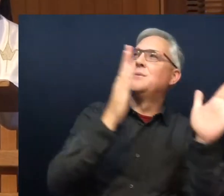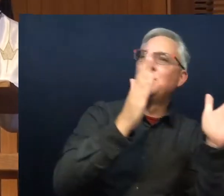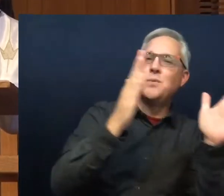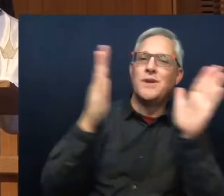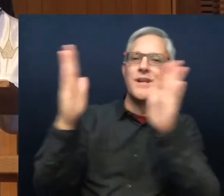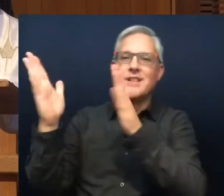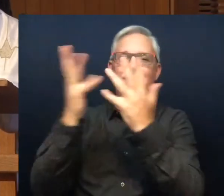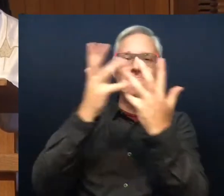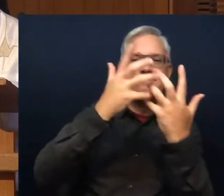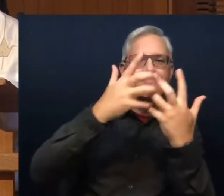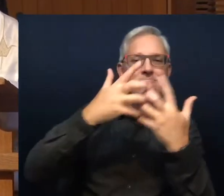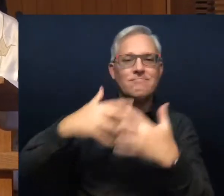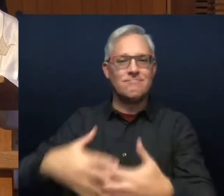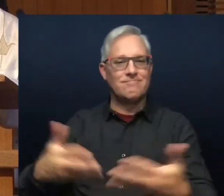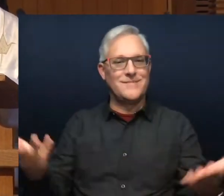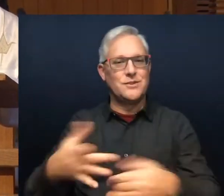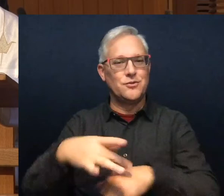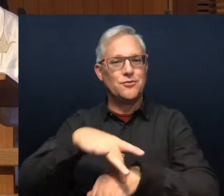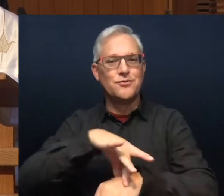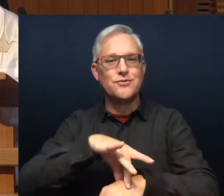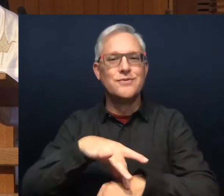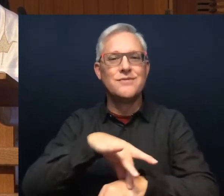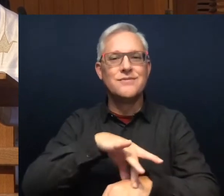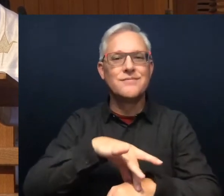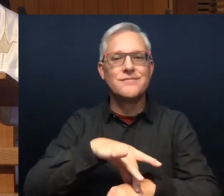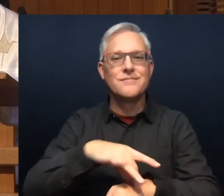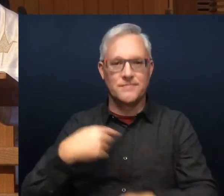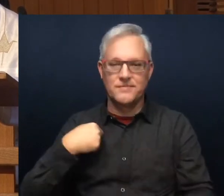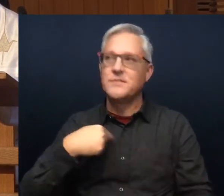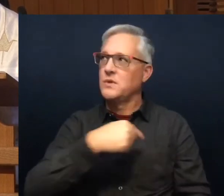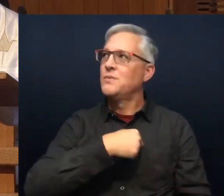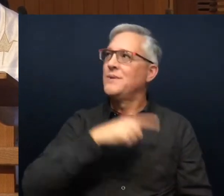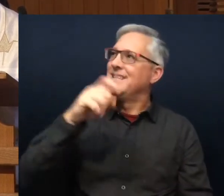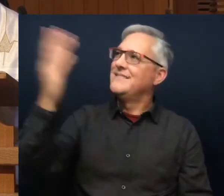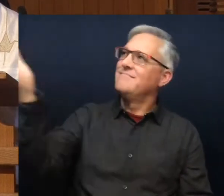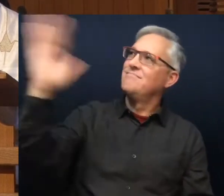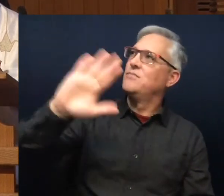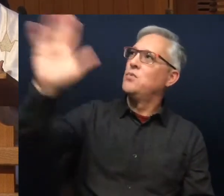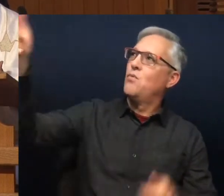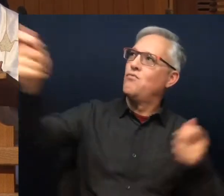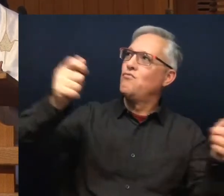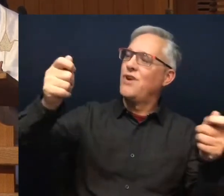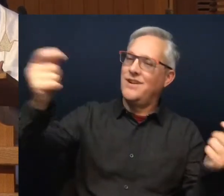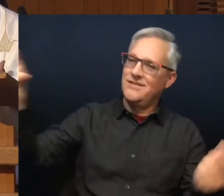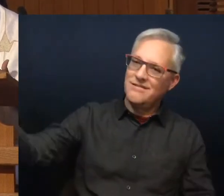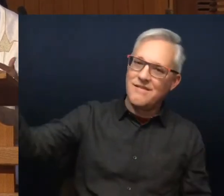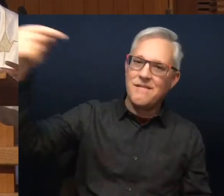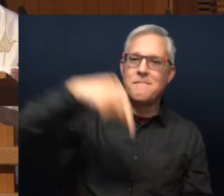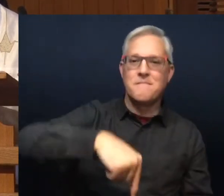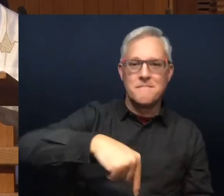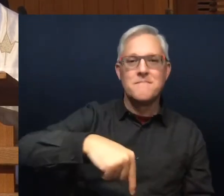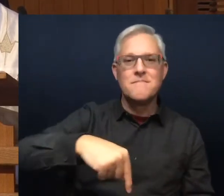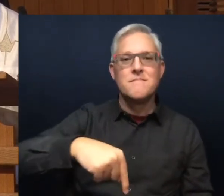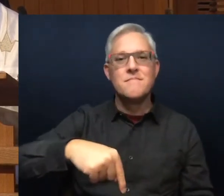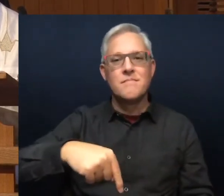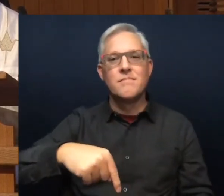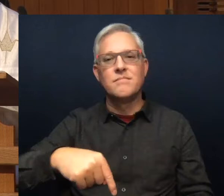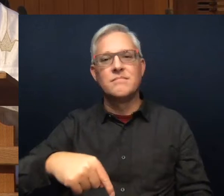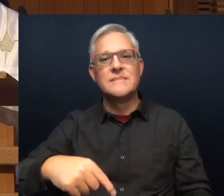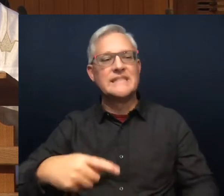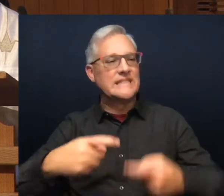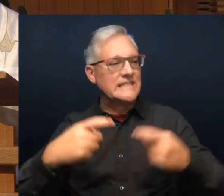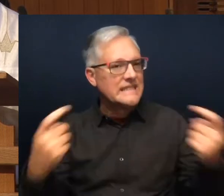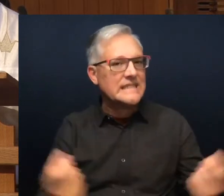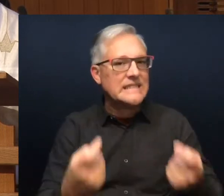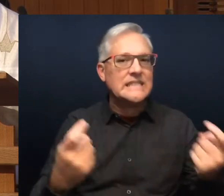heavenly will be done on this earth. And we need your reign to come,